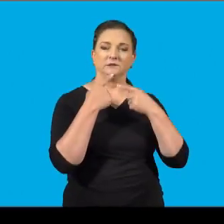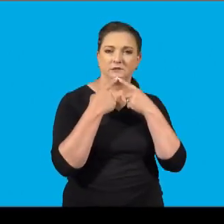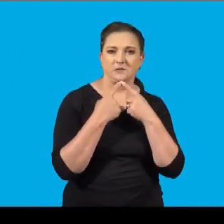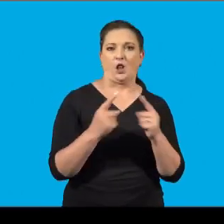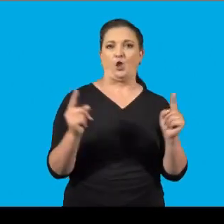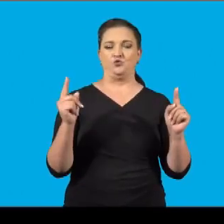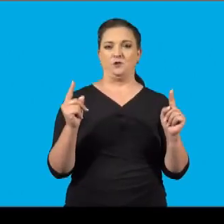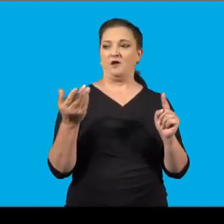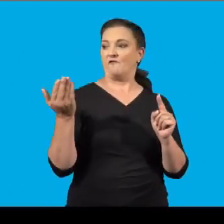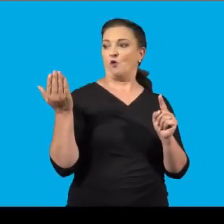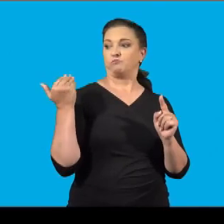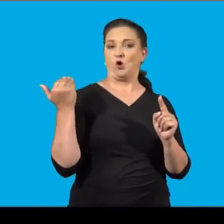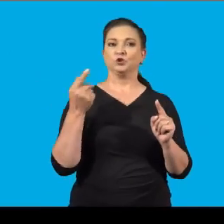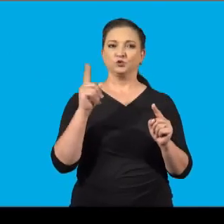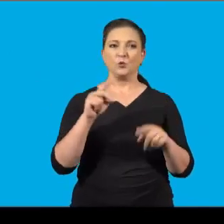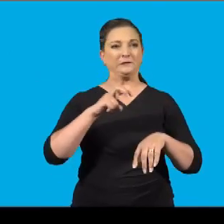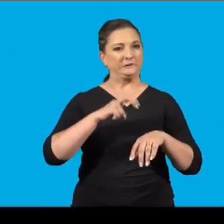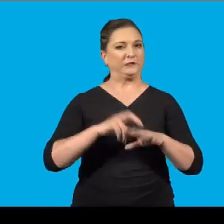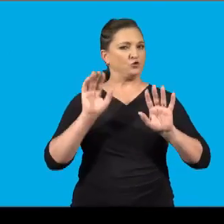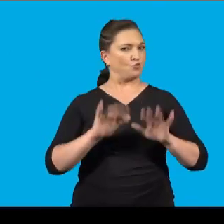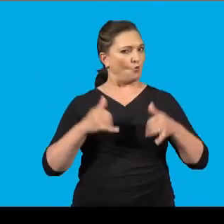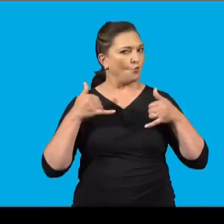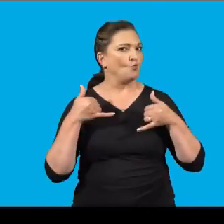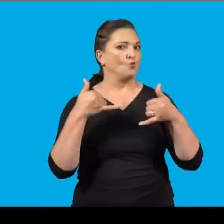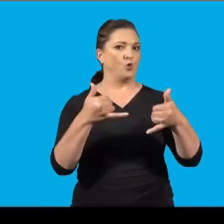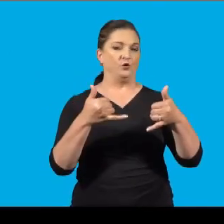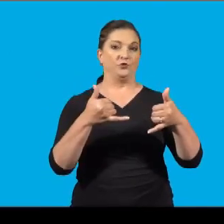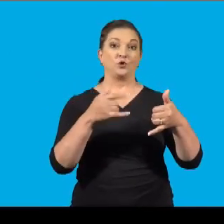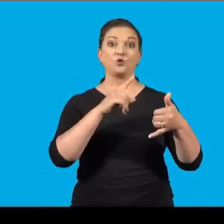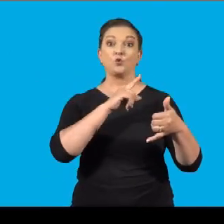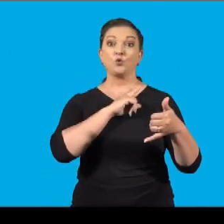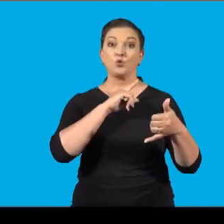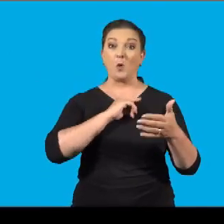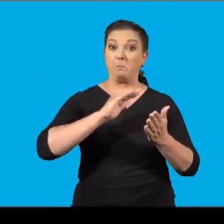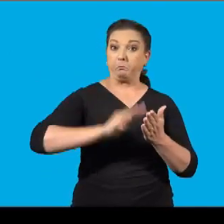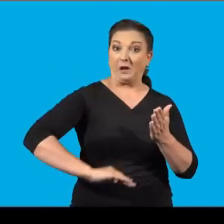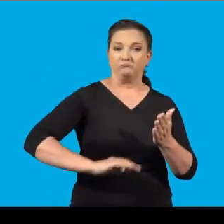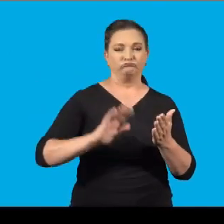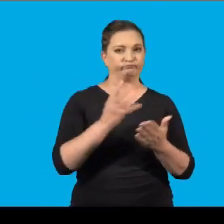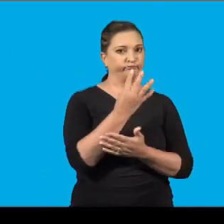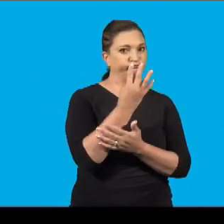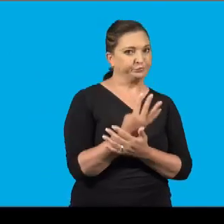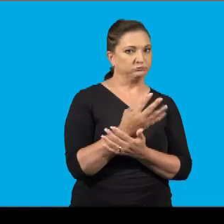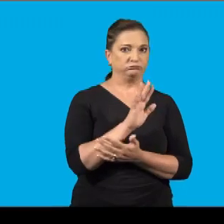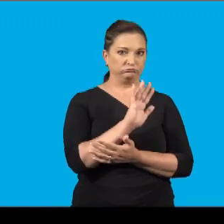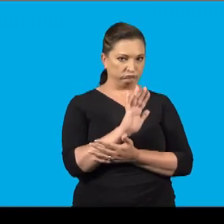be rewarded, I'm going to highlight that, underline it, with exemption or exclusion from